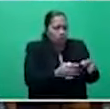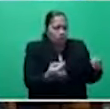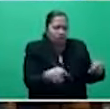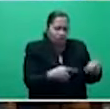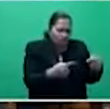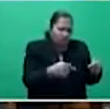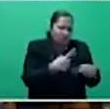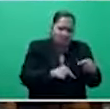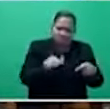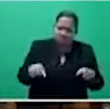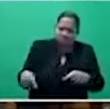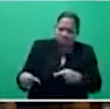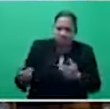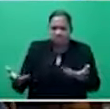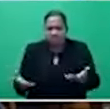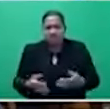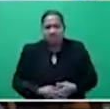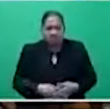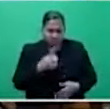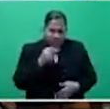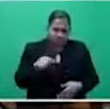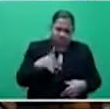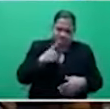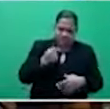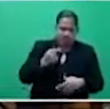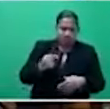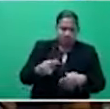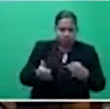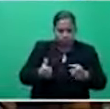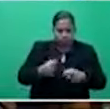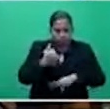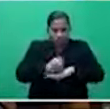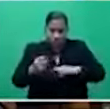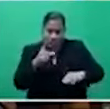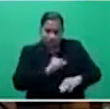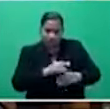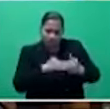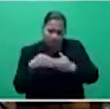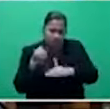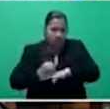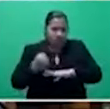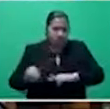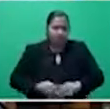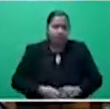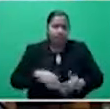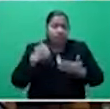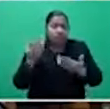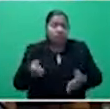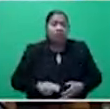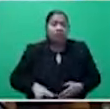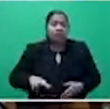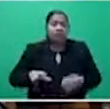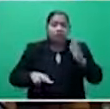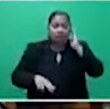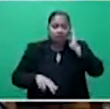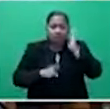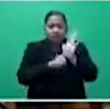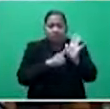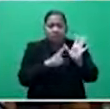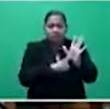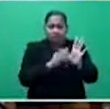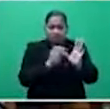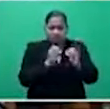sir. Can they successfully run a government? Mr. Speaker, sir, Honourable Lalan Balawu called Vanua Levu campaigning, Mr. Speaker, sir. Unfortunately